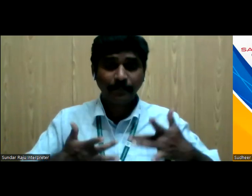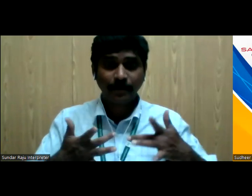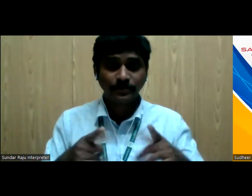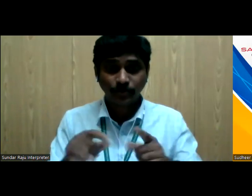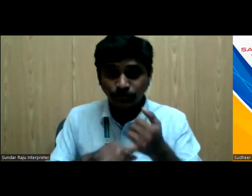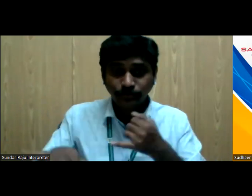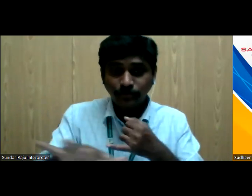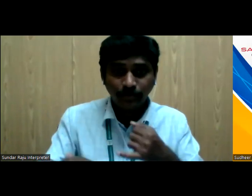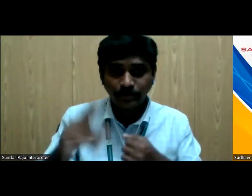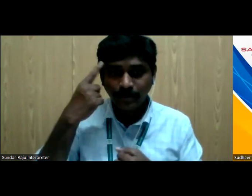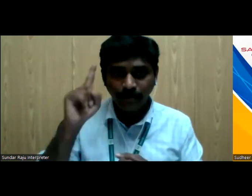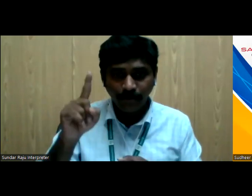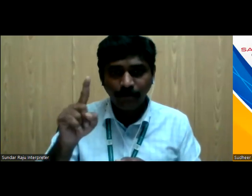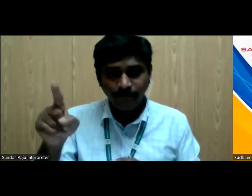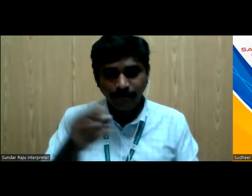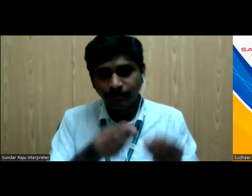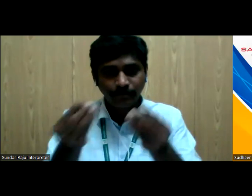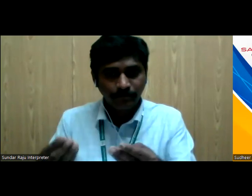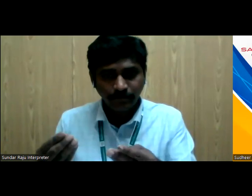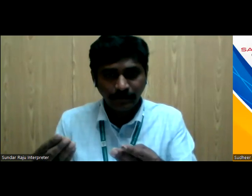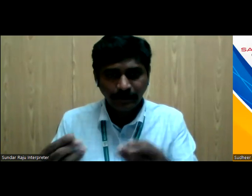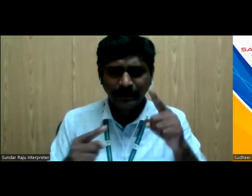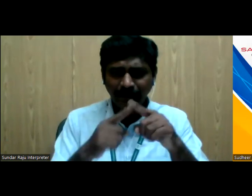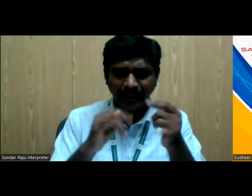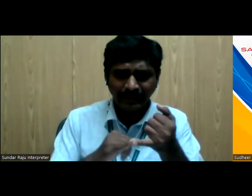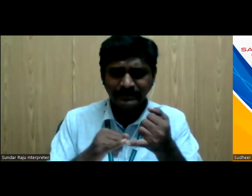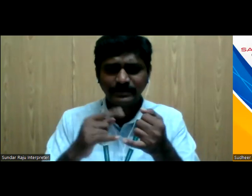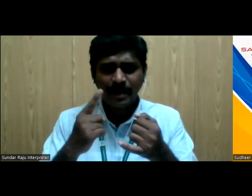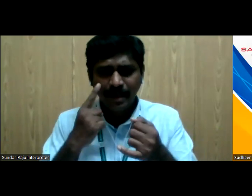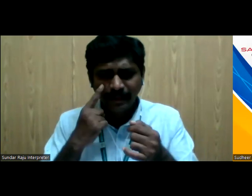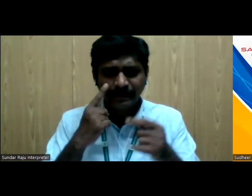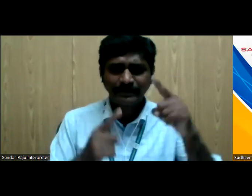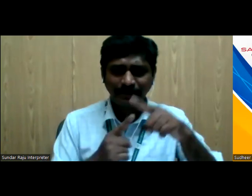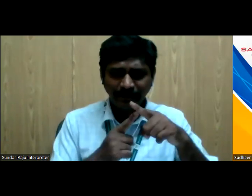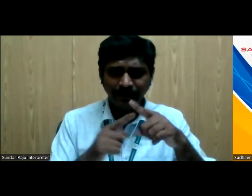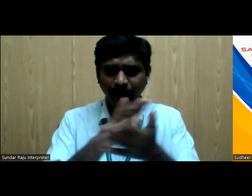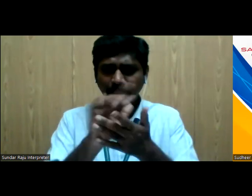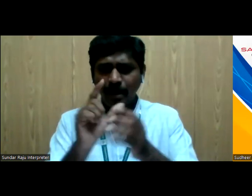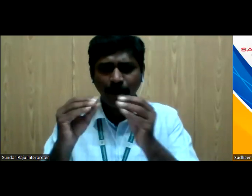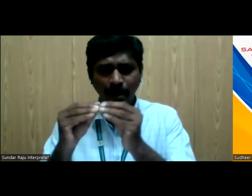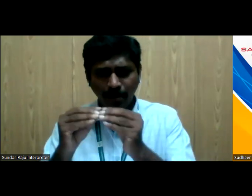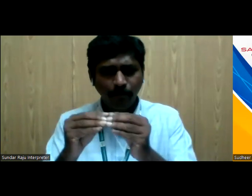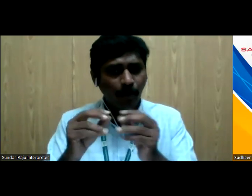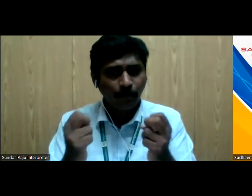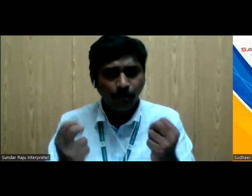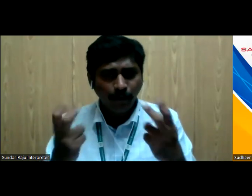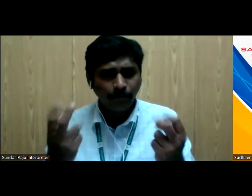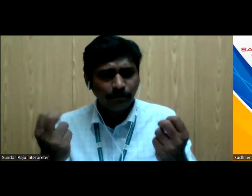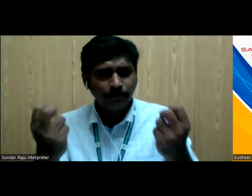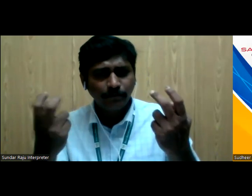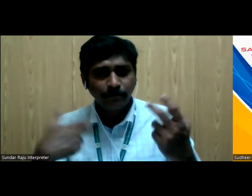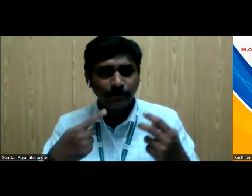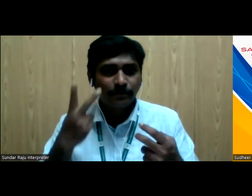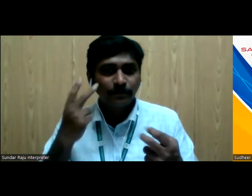Initiatives created by you in Telangana like TSIG, TSIC, T-Hub, creating wonders. We'll always support you to the